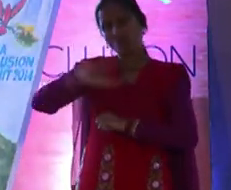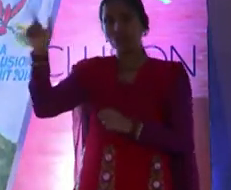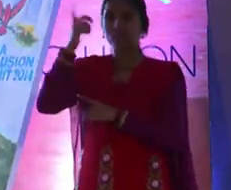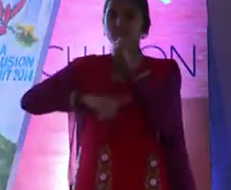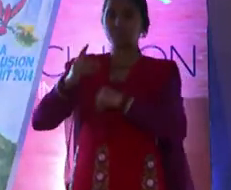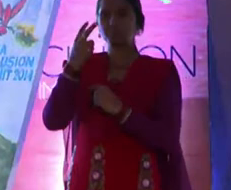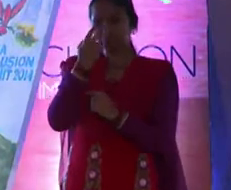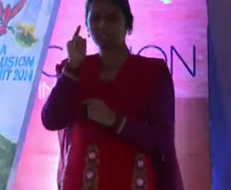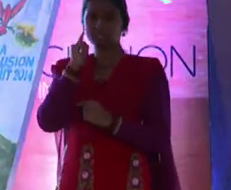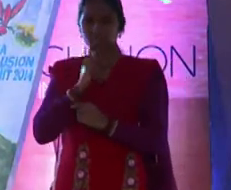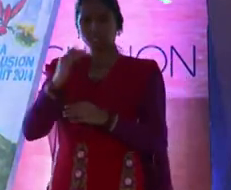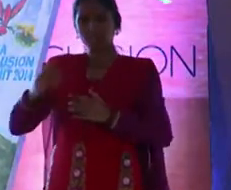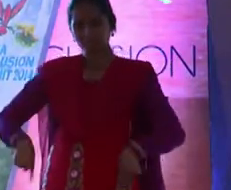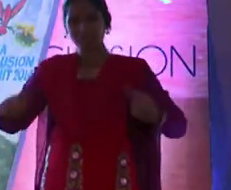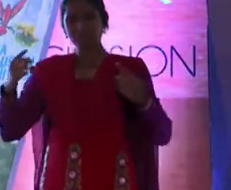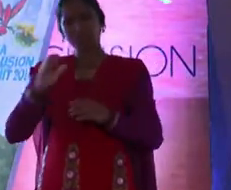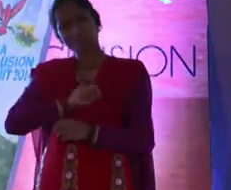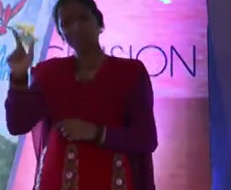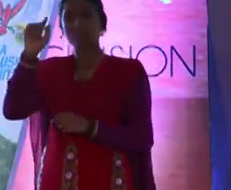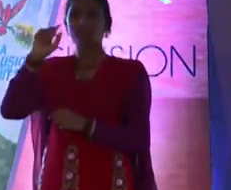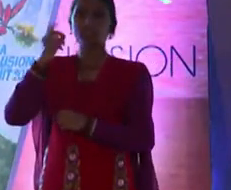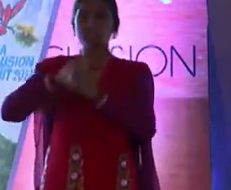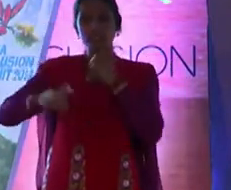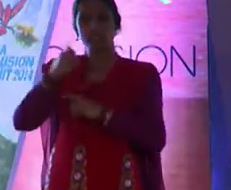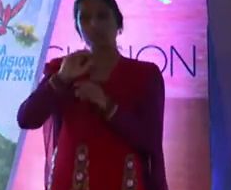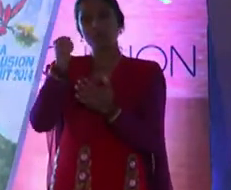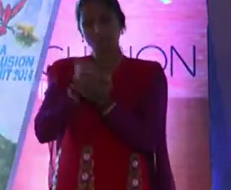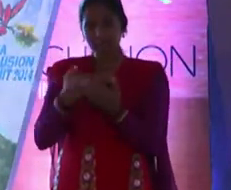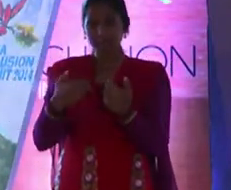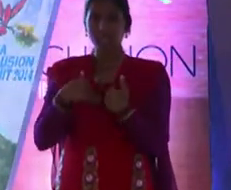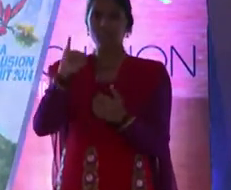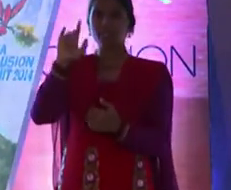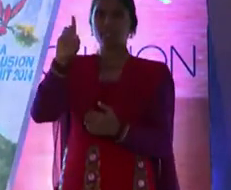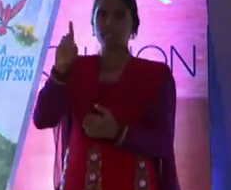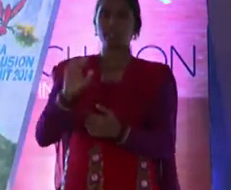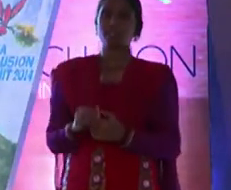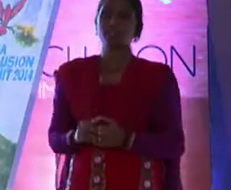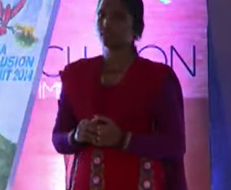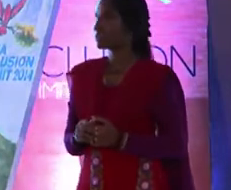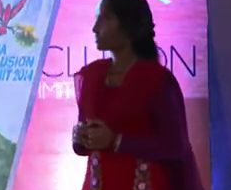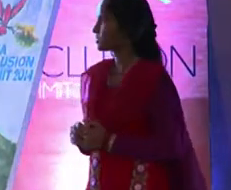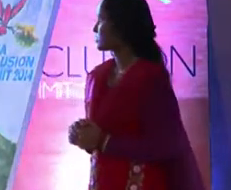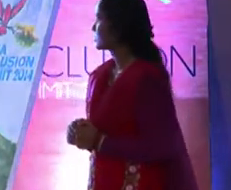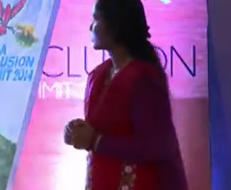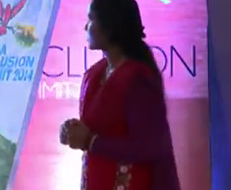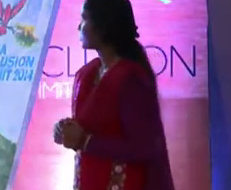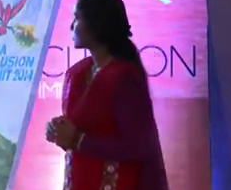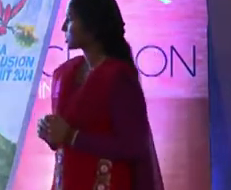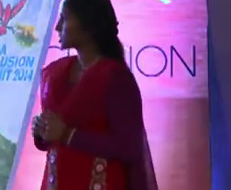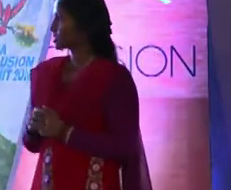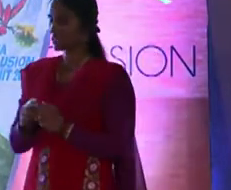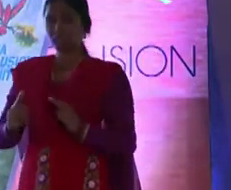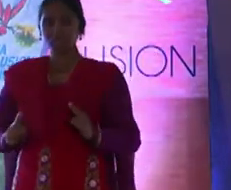feedback from various sources, every person with disability, particularly this is seen in the rural areas, say